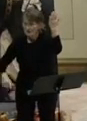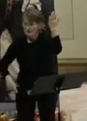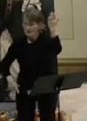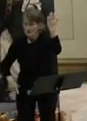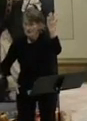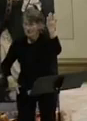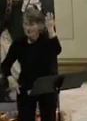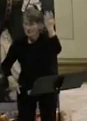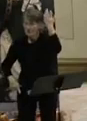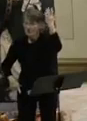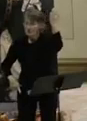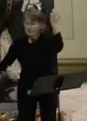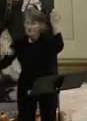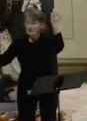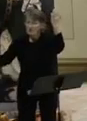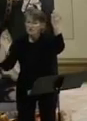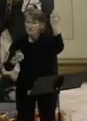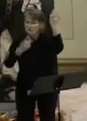are the